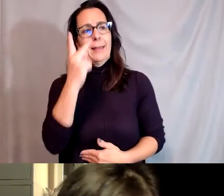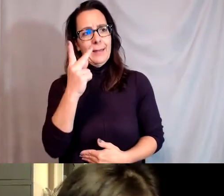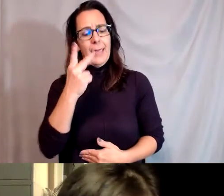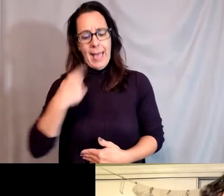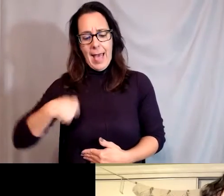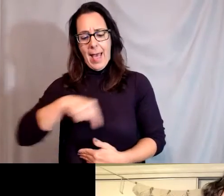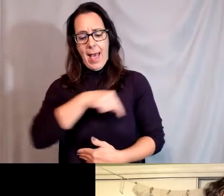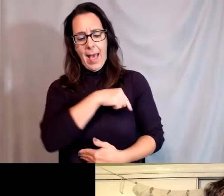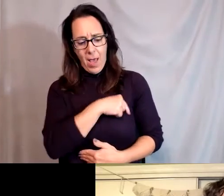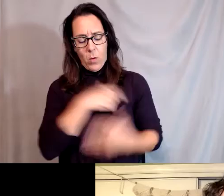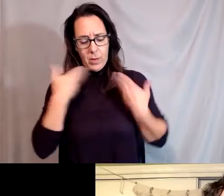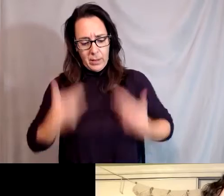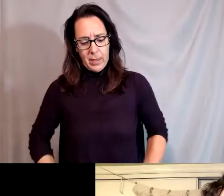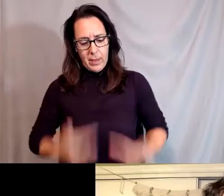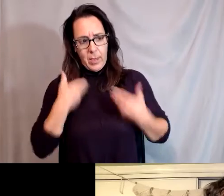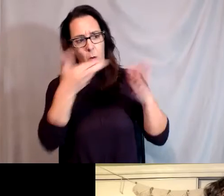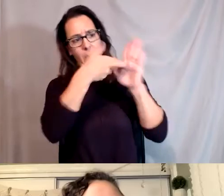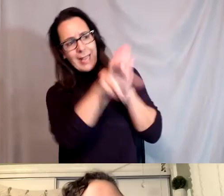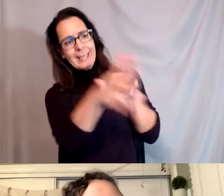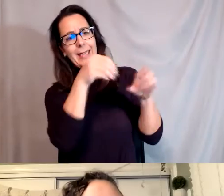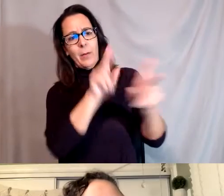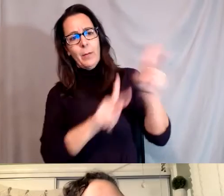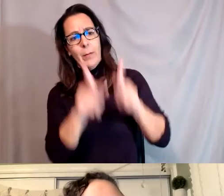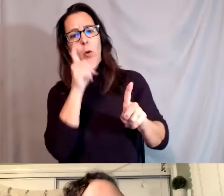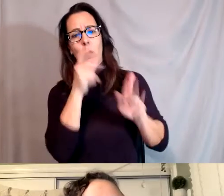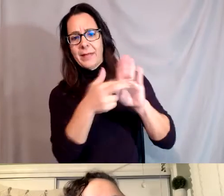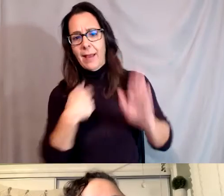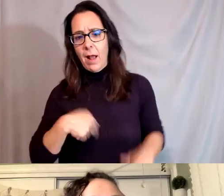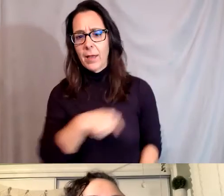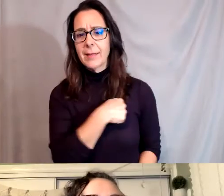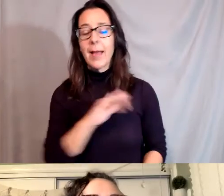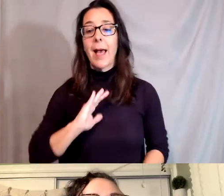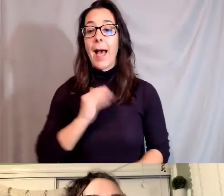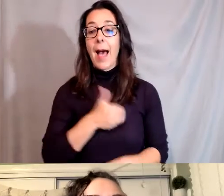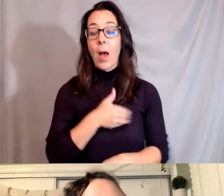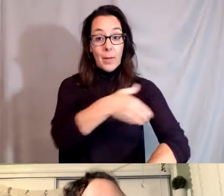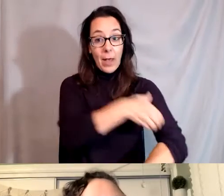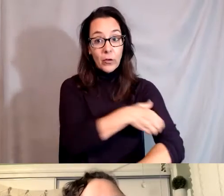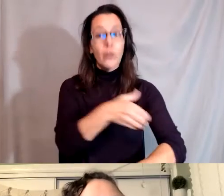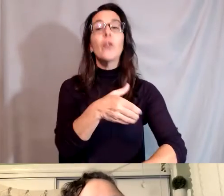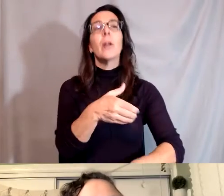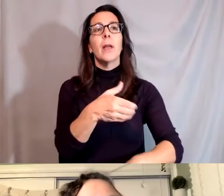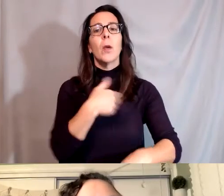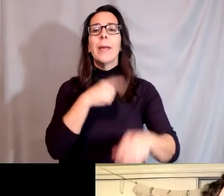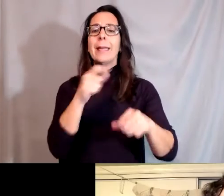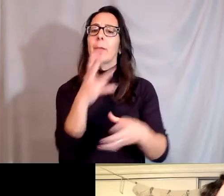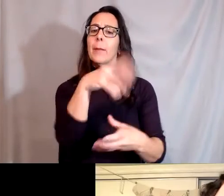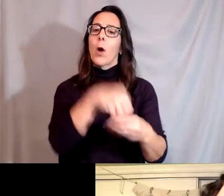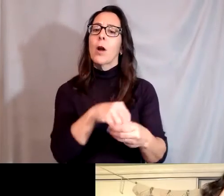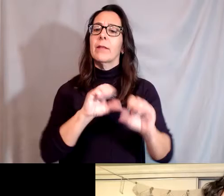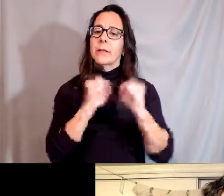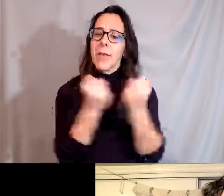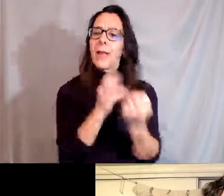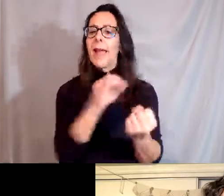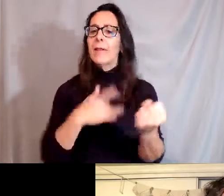all areas of life. Seeing ourselves empowers our future to be a part of society and to feel like it's okay to